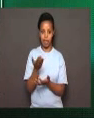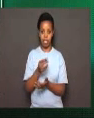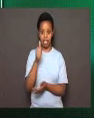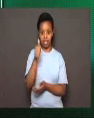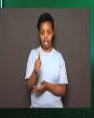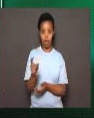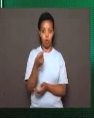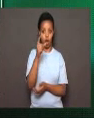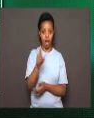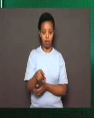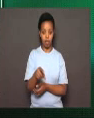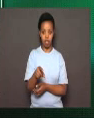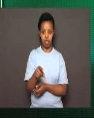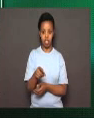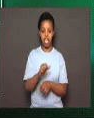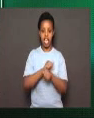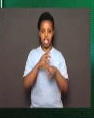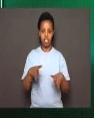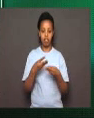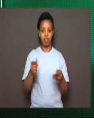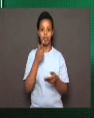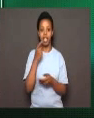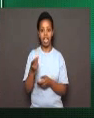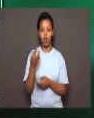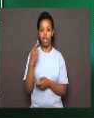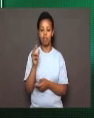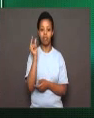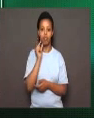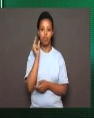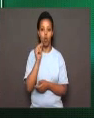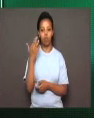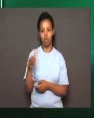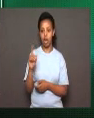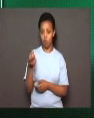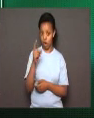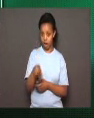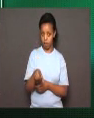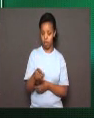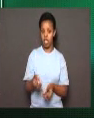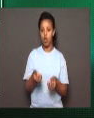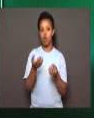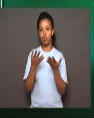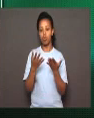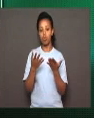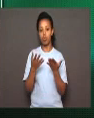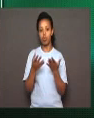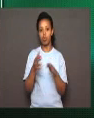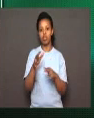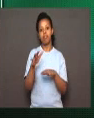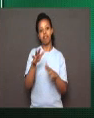should be brick red or brown in color and have many